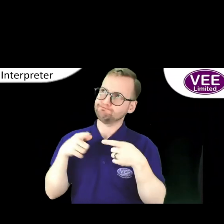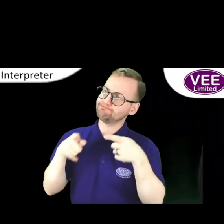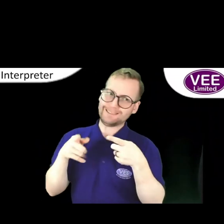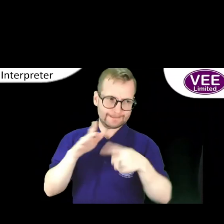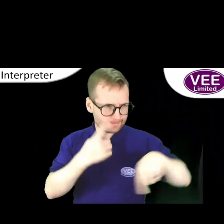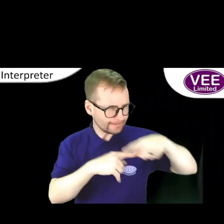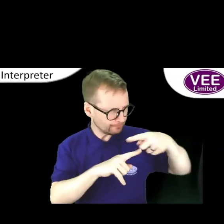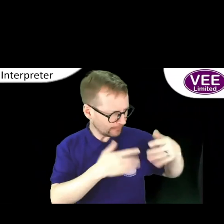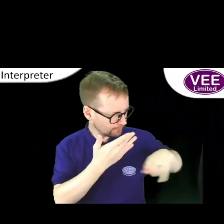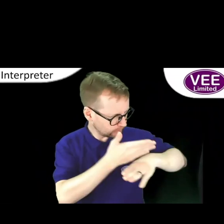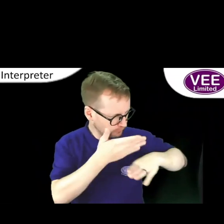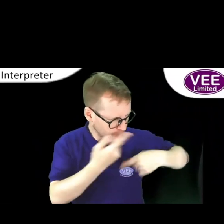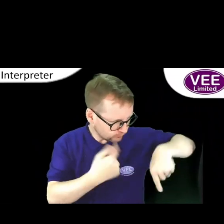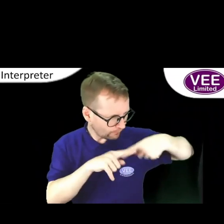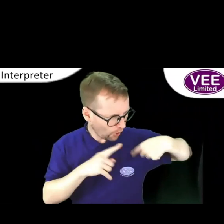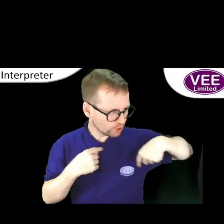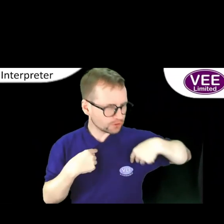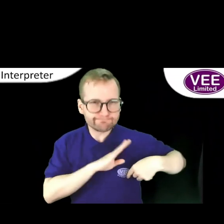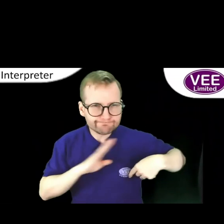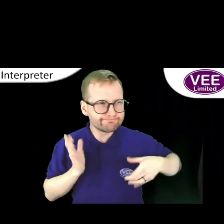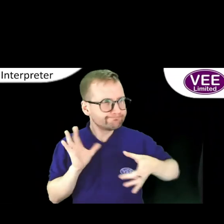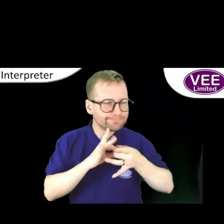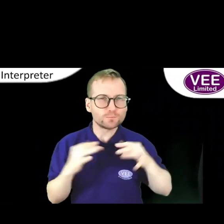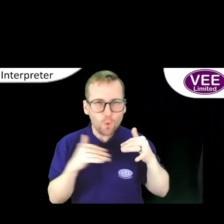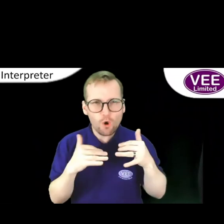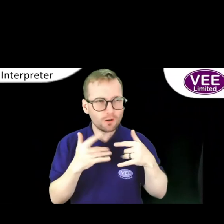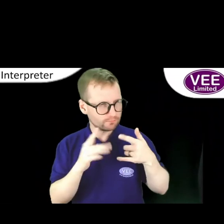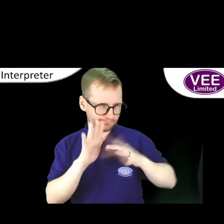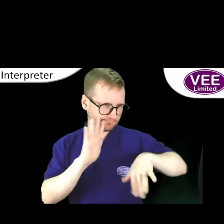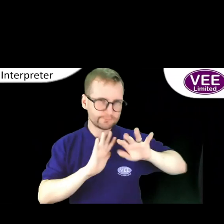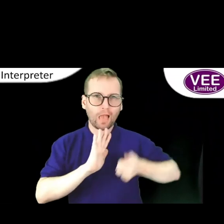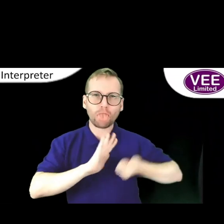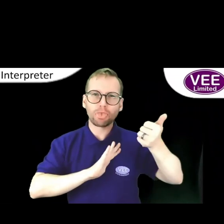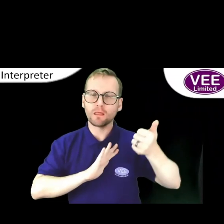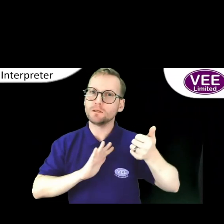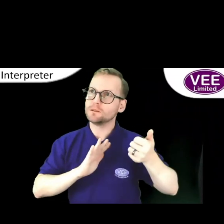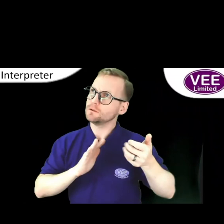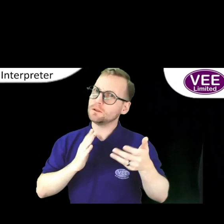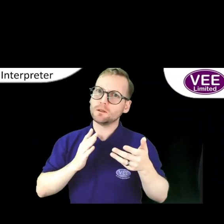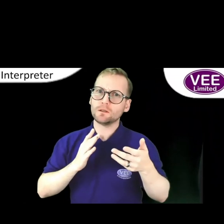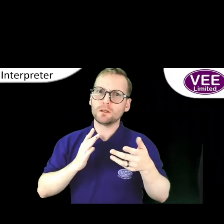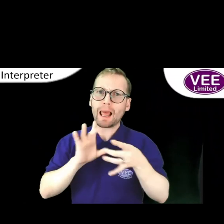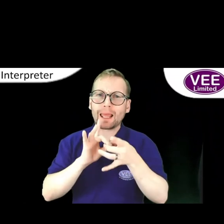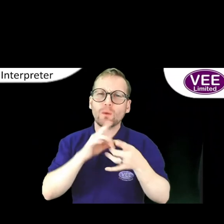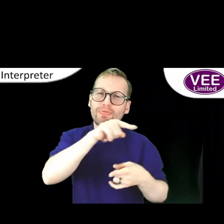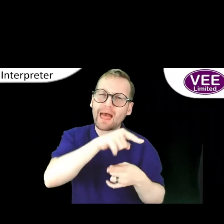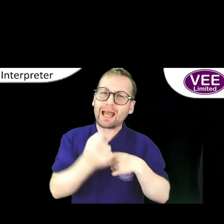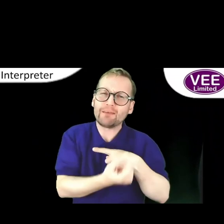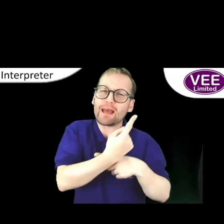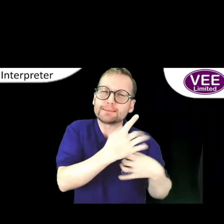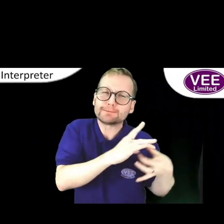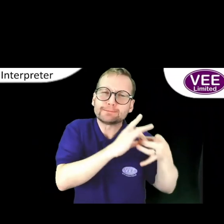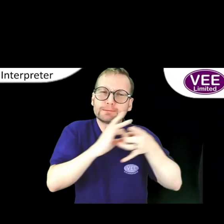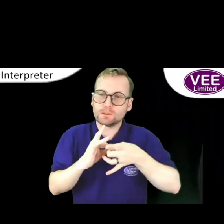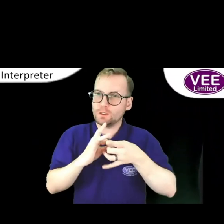And this is a song, again, which kind of tries to almost set that contemporary event with a